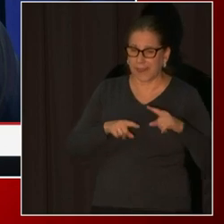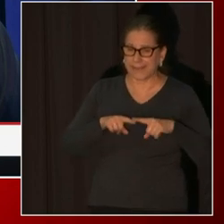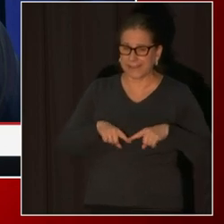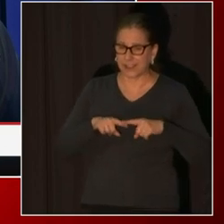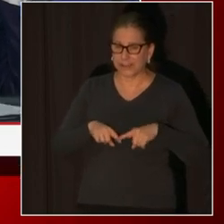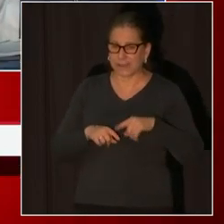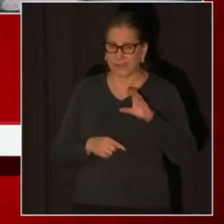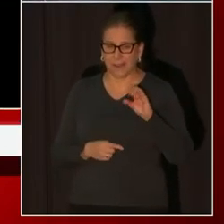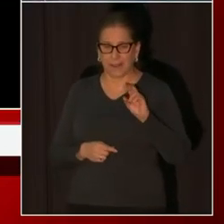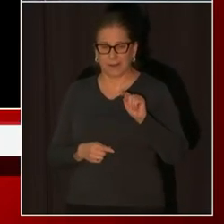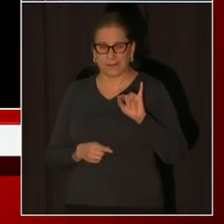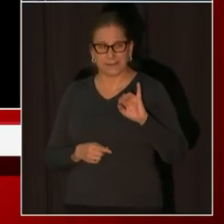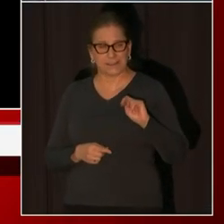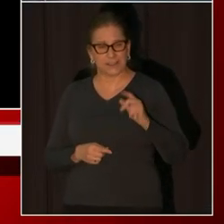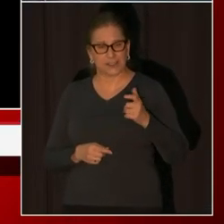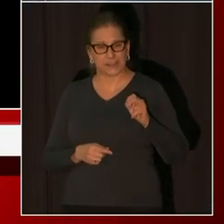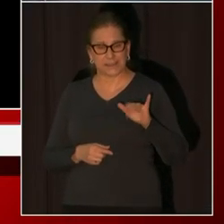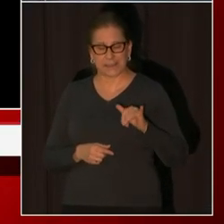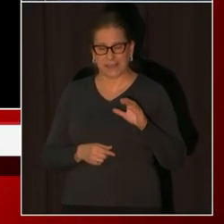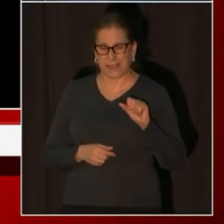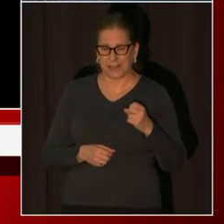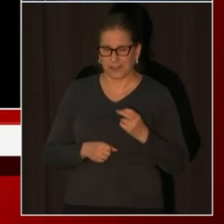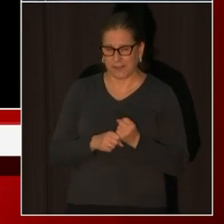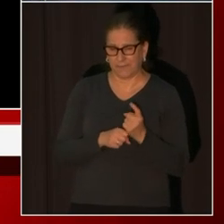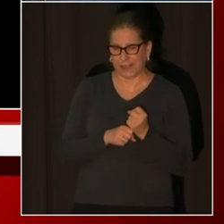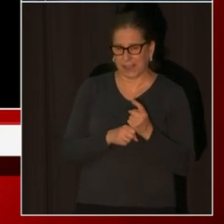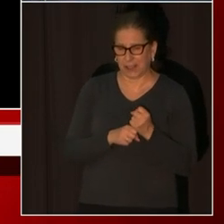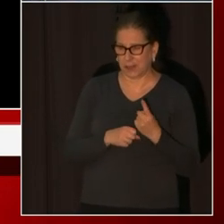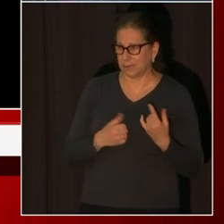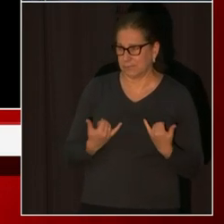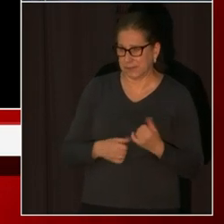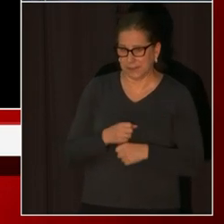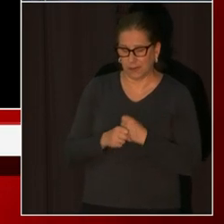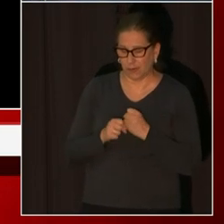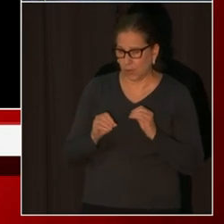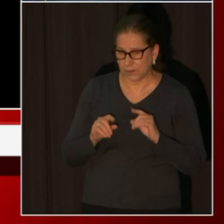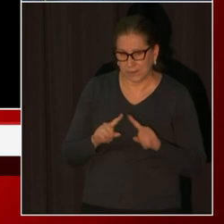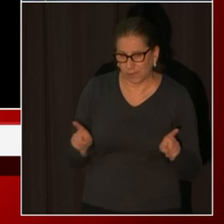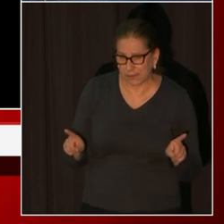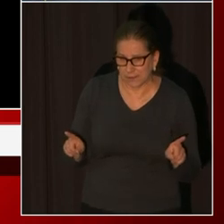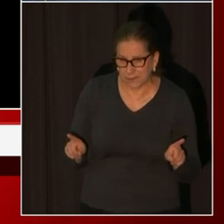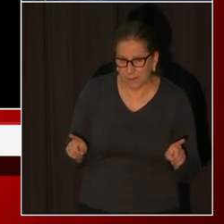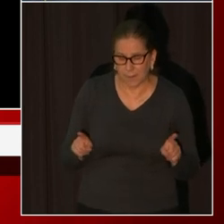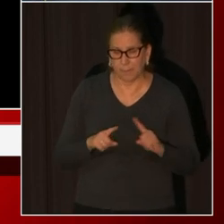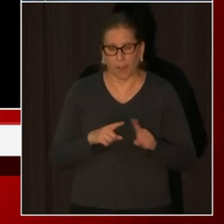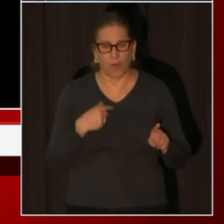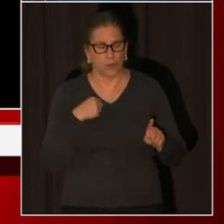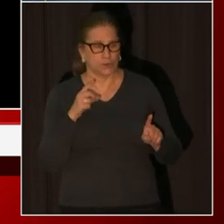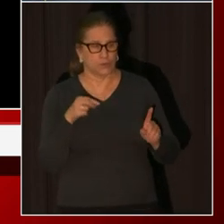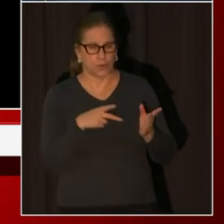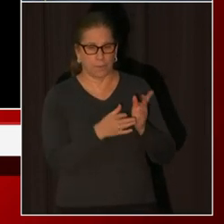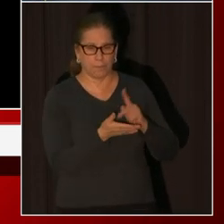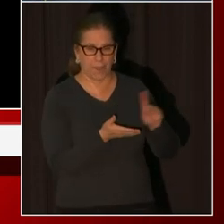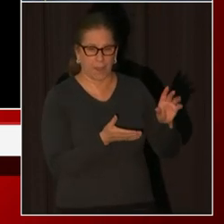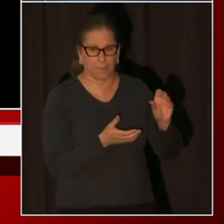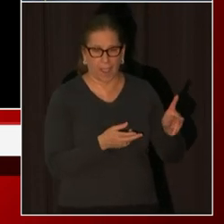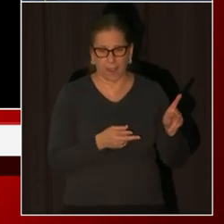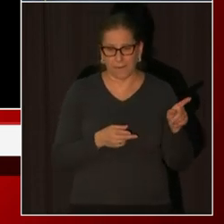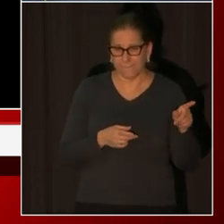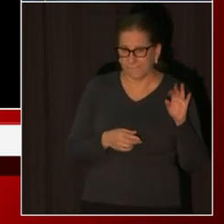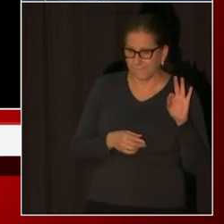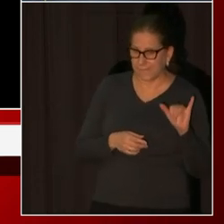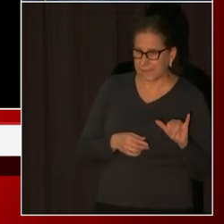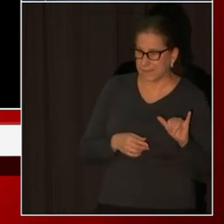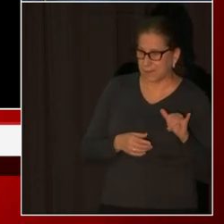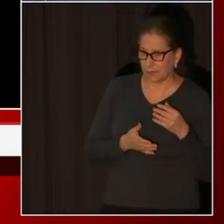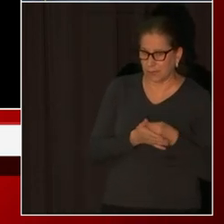We're using it a bit more, but we pay that back in the supplemental. So in the fiscal year 20 supplemental that also goes to the council,